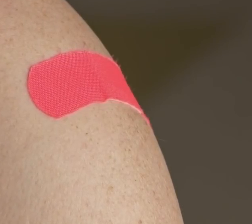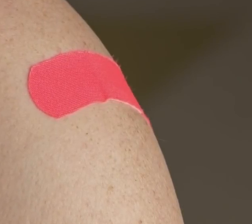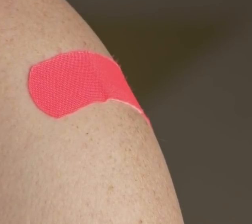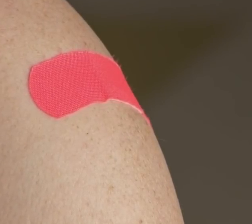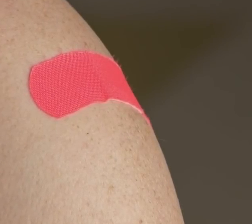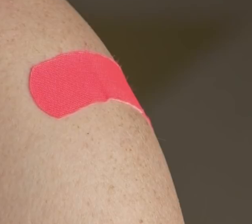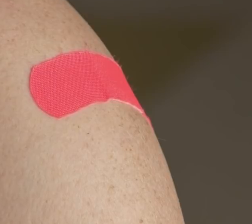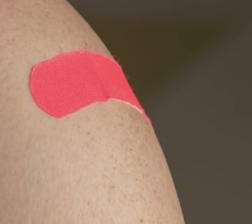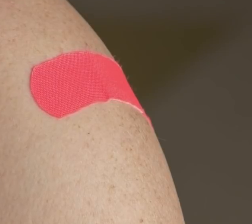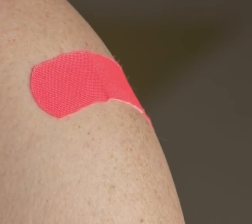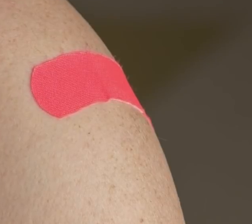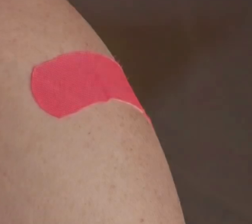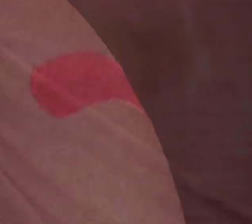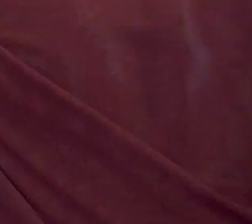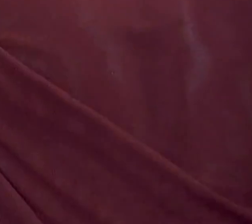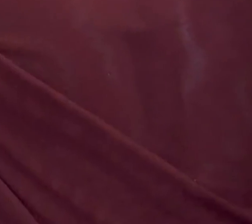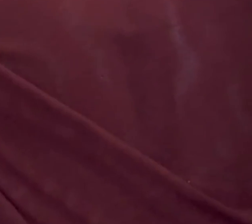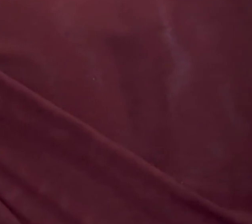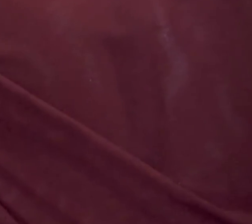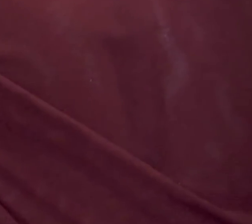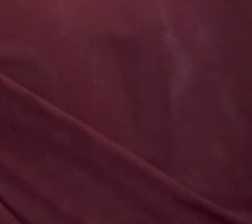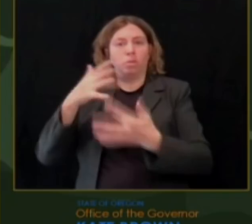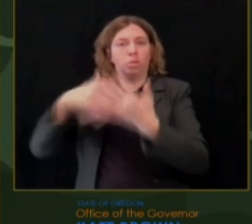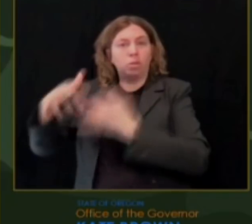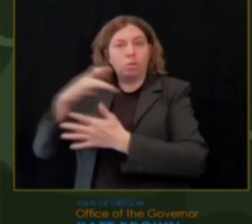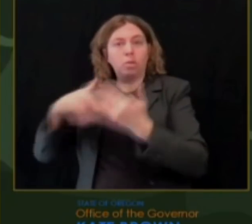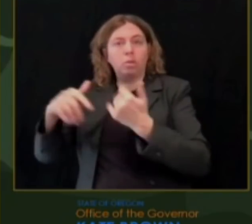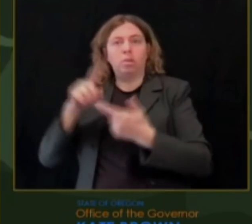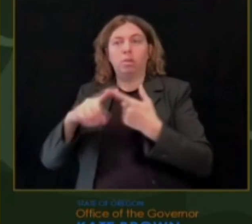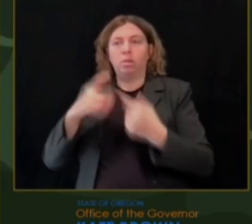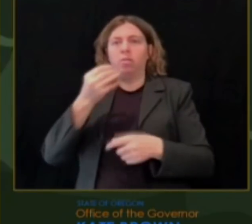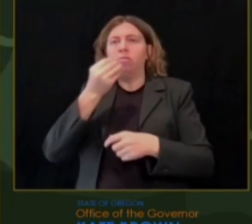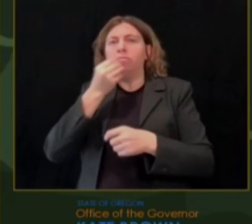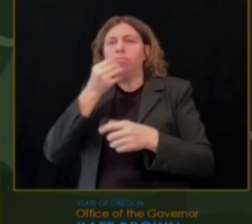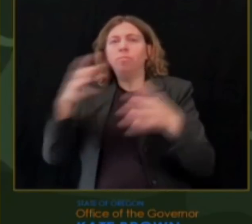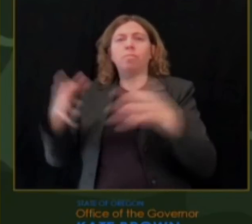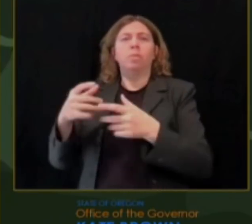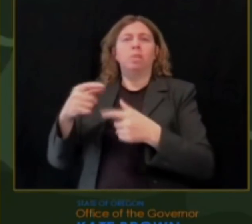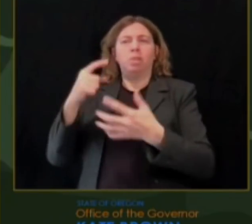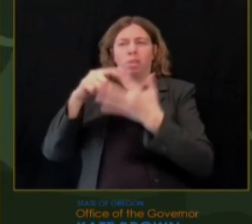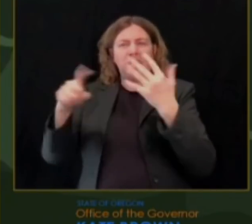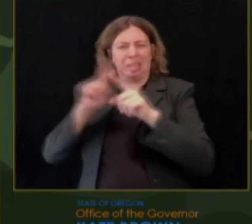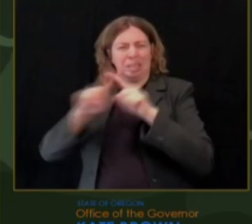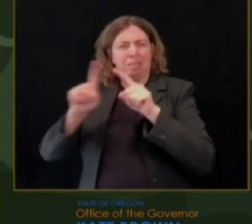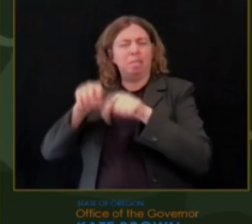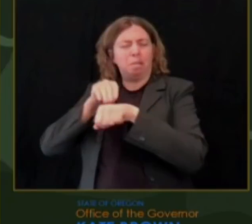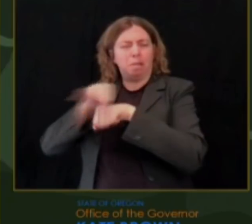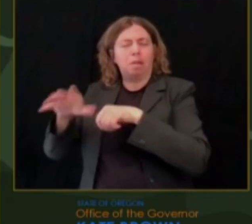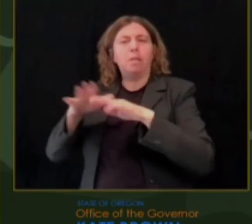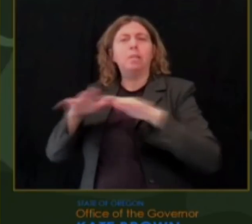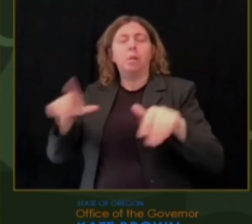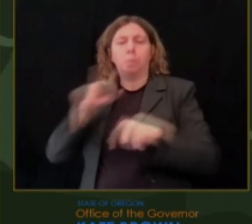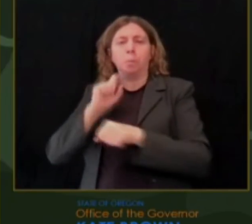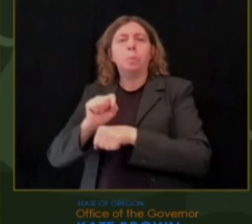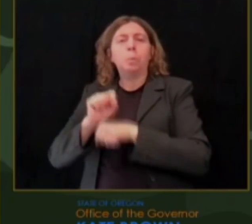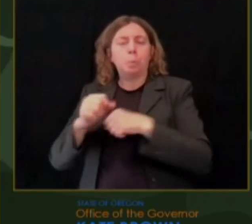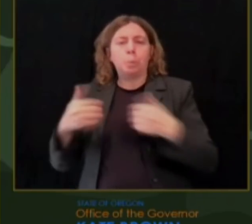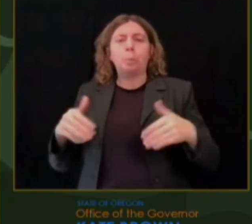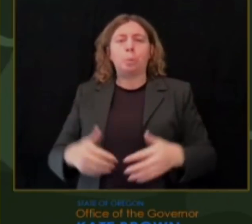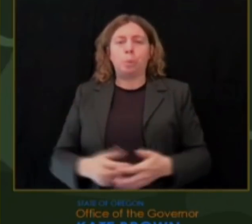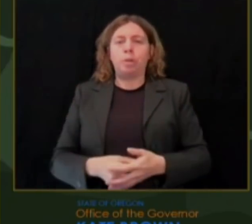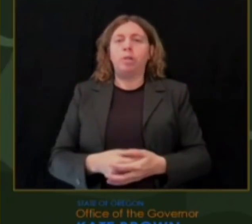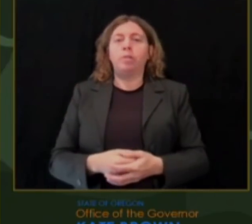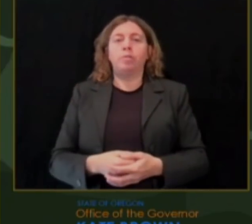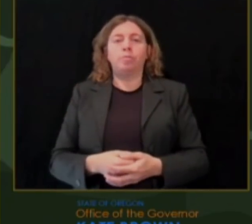to tough decisions on who to prioritize. I want to be very, very clear. I have prioritized